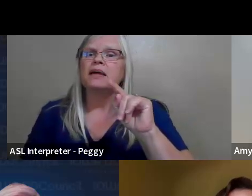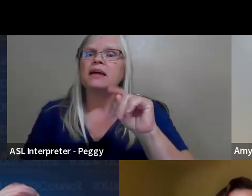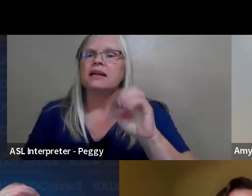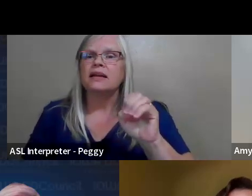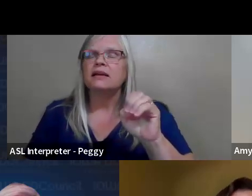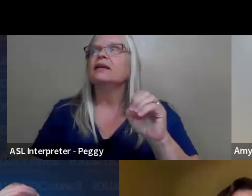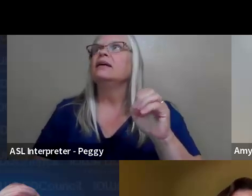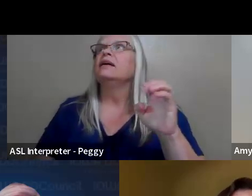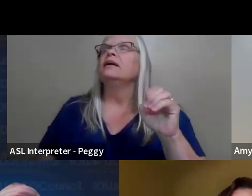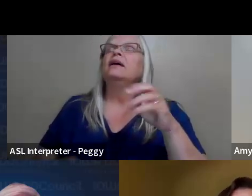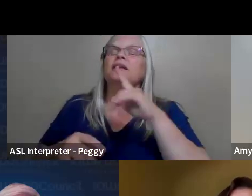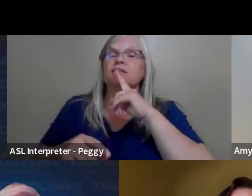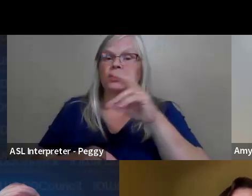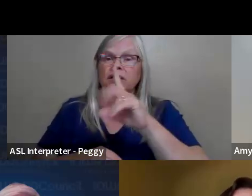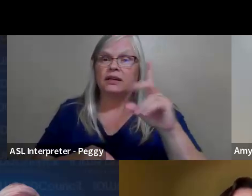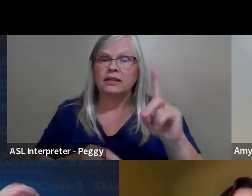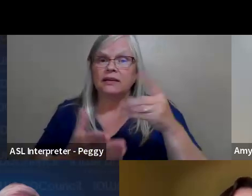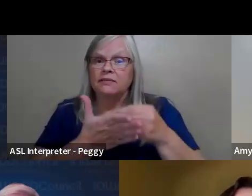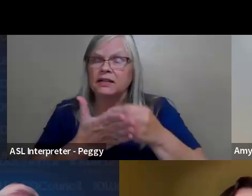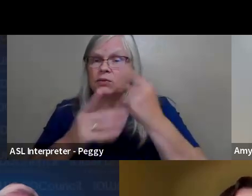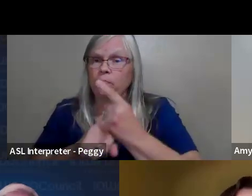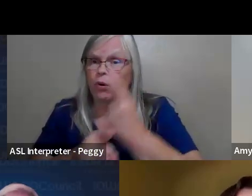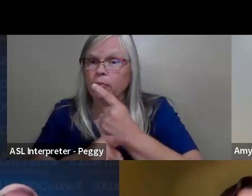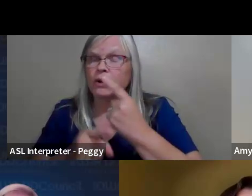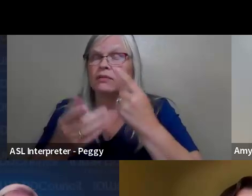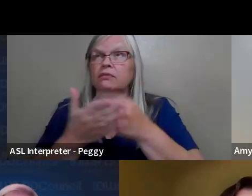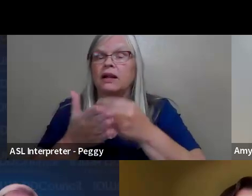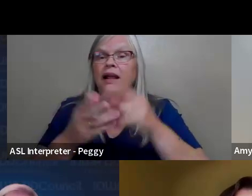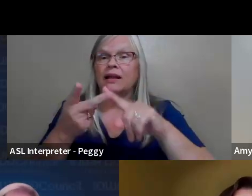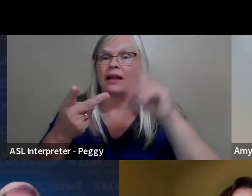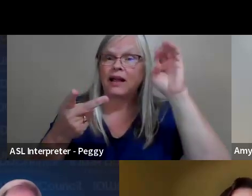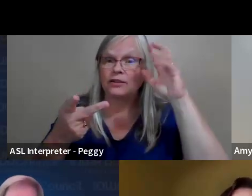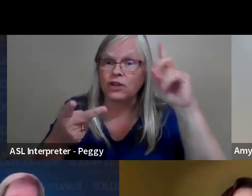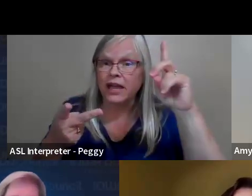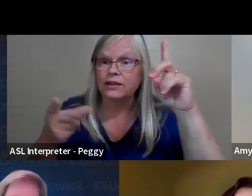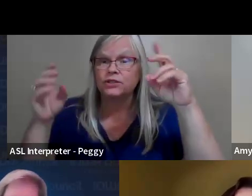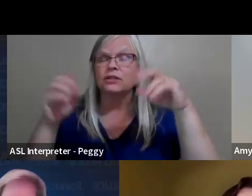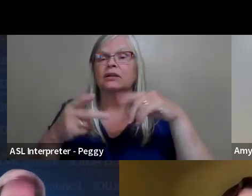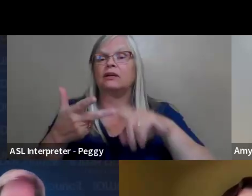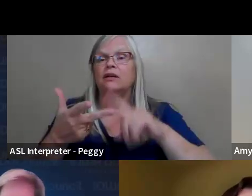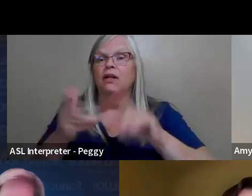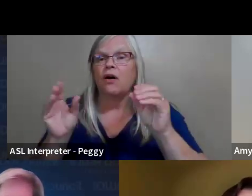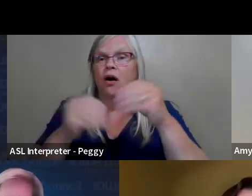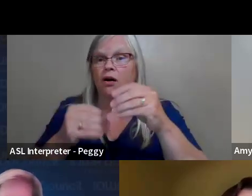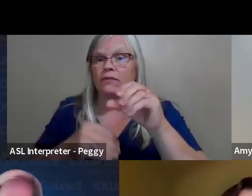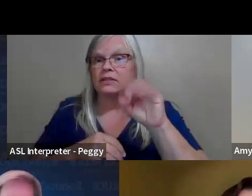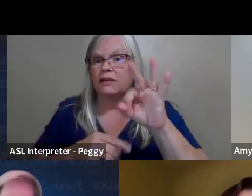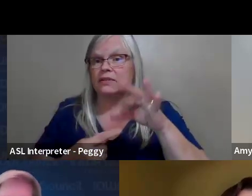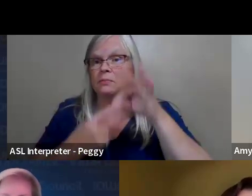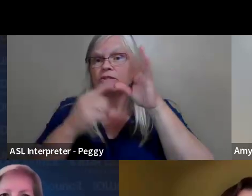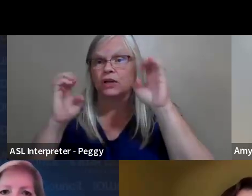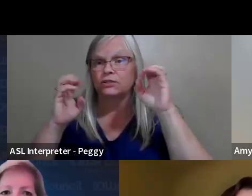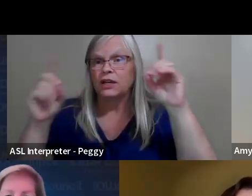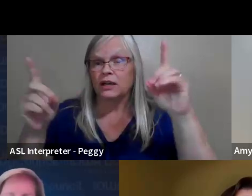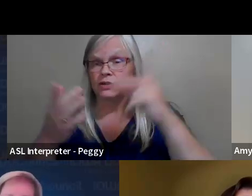funded at the appropriate levels, that education is funded, specifically the Office of Special Education